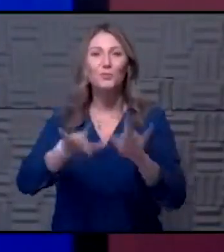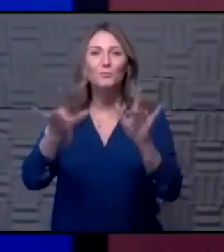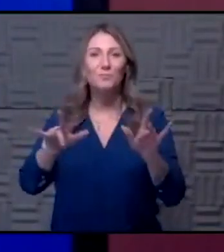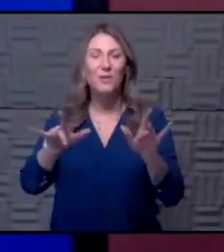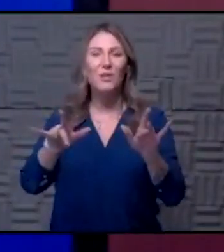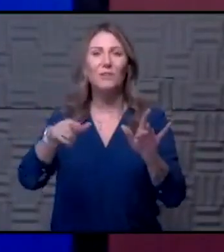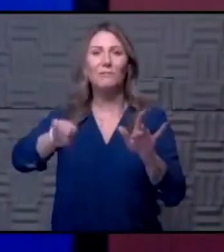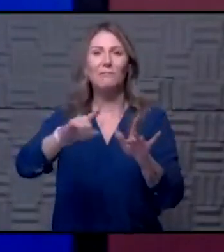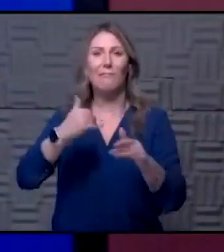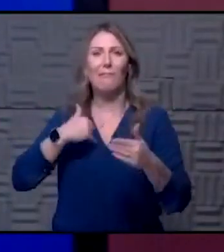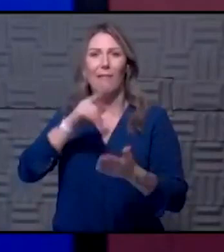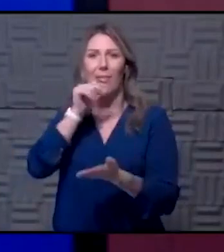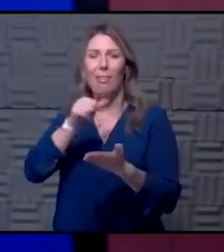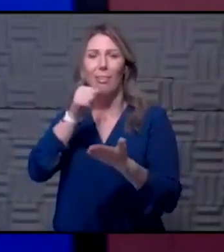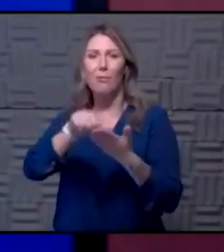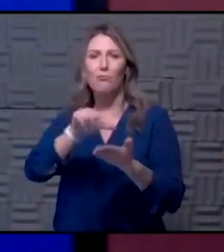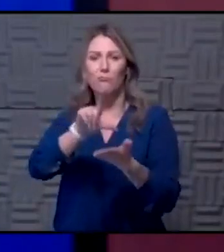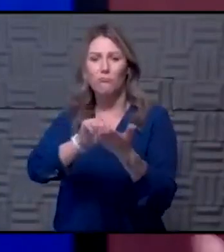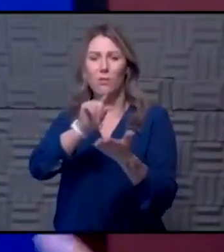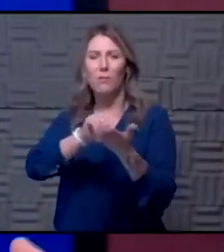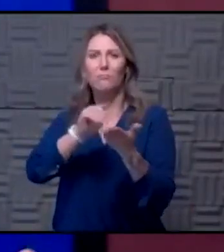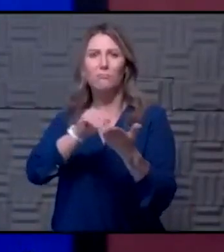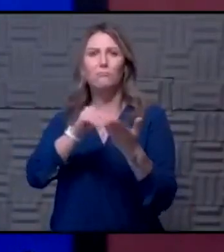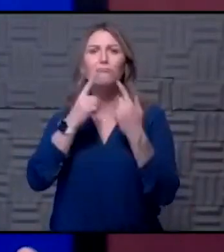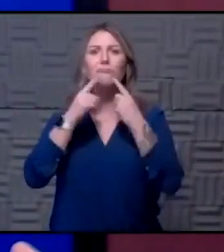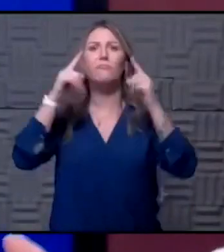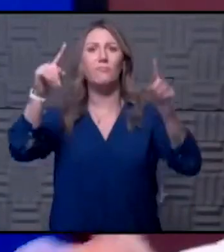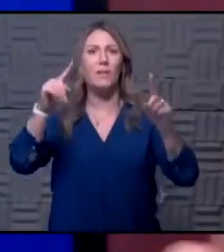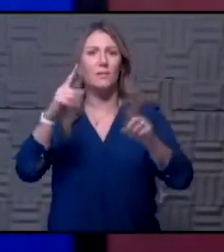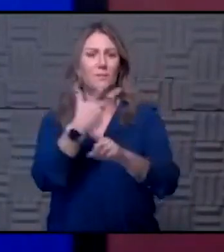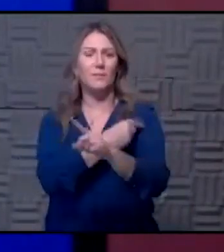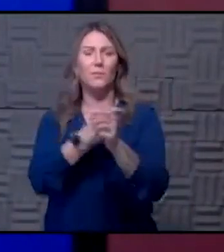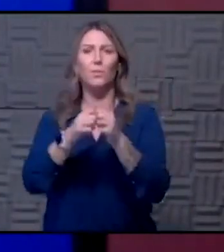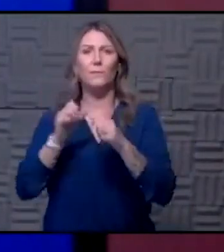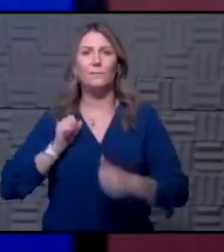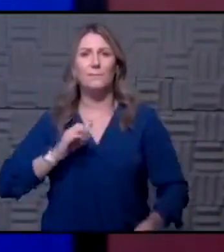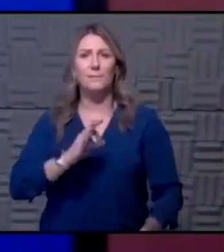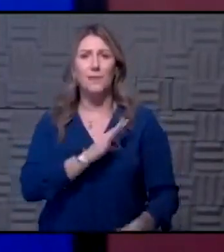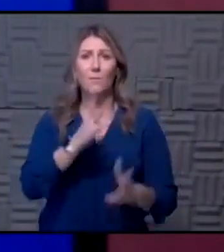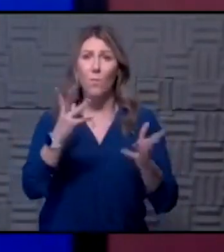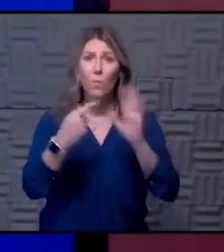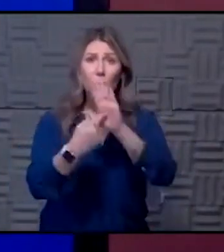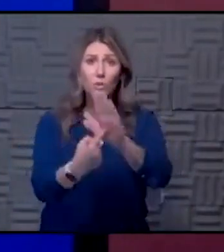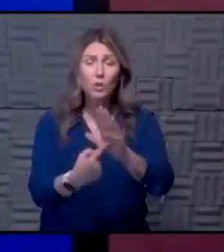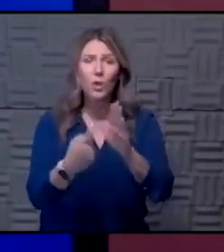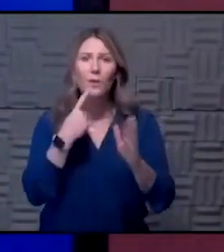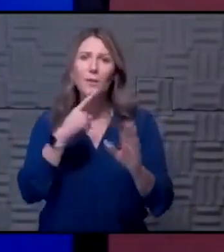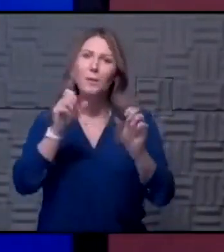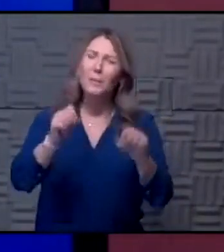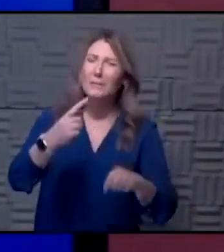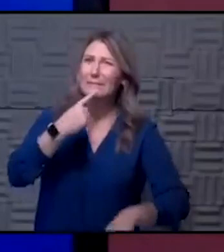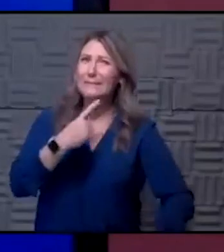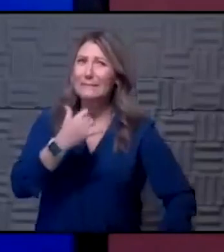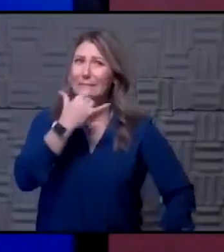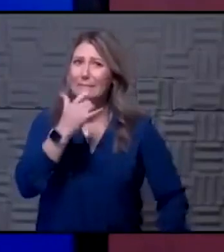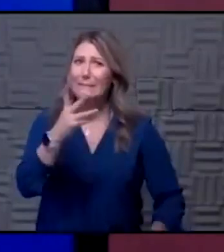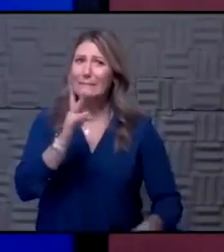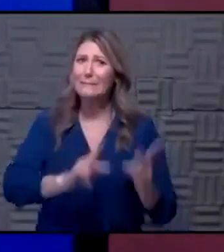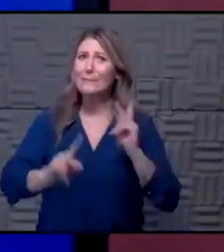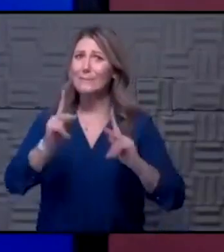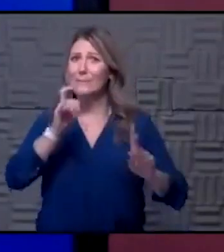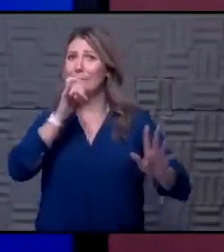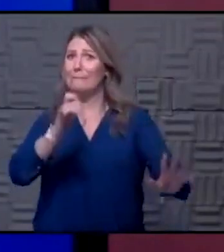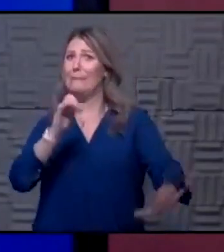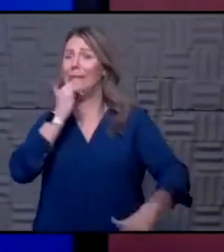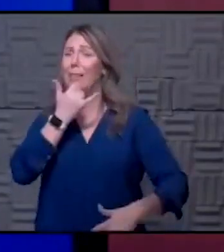had a letter published in the New England Journal of Medicine about the effect of vaccination on their staff. And what it demonstrated, I think, and I'm going to probably say it wrong so the folks at Children's don't get